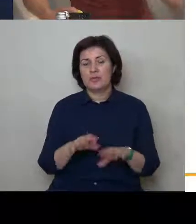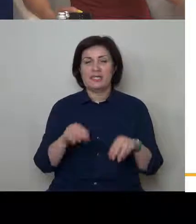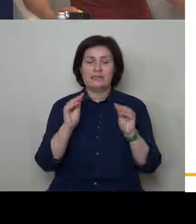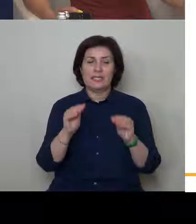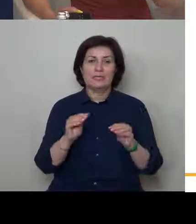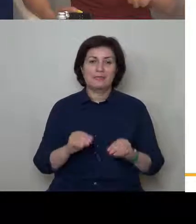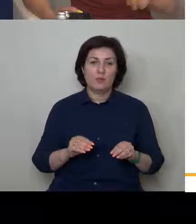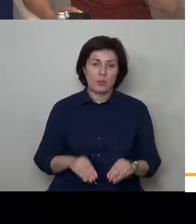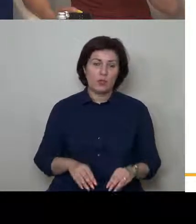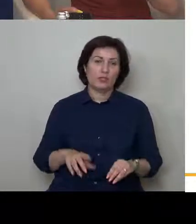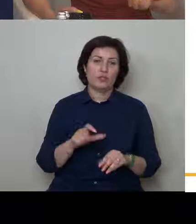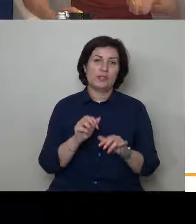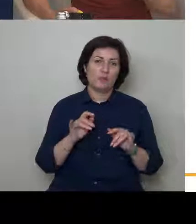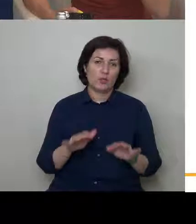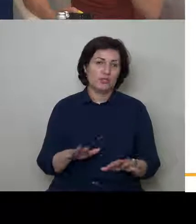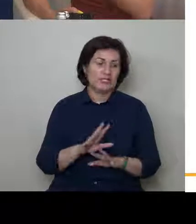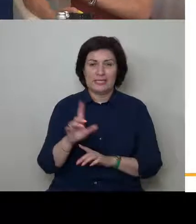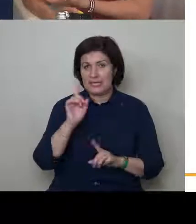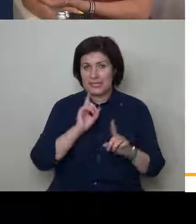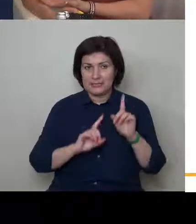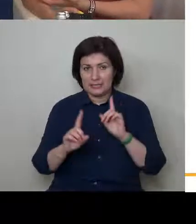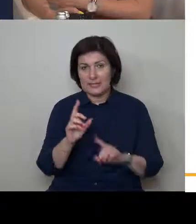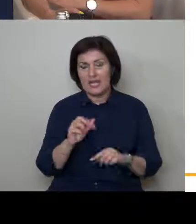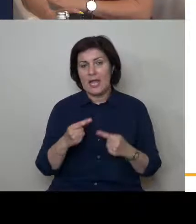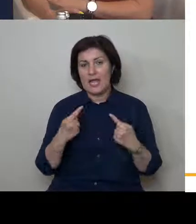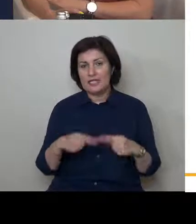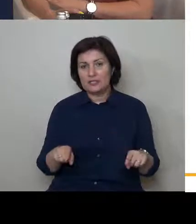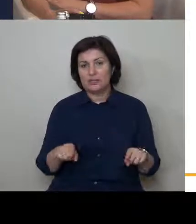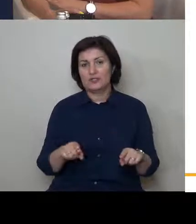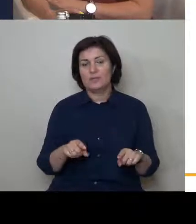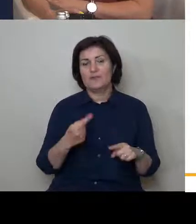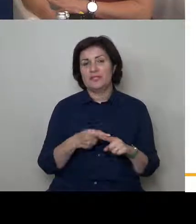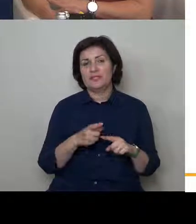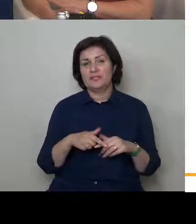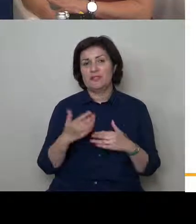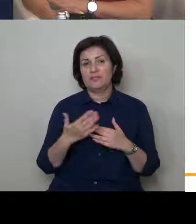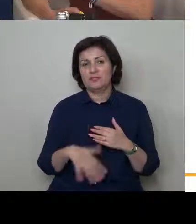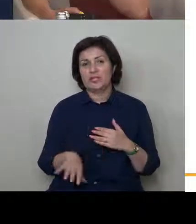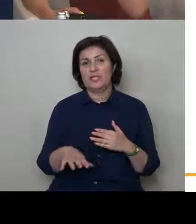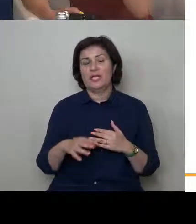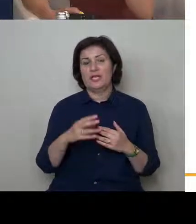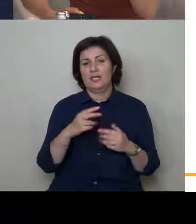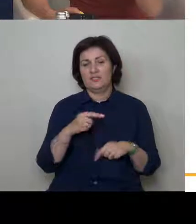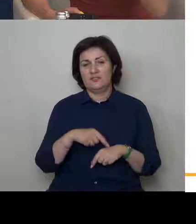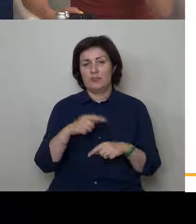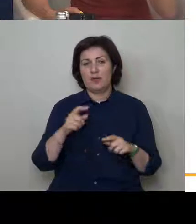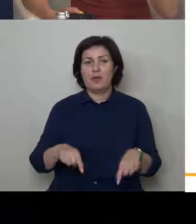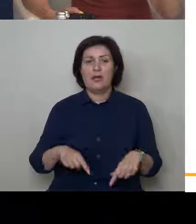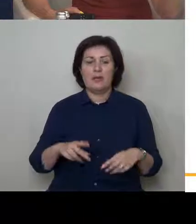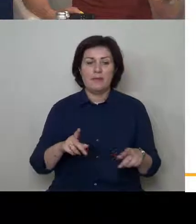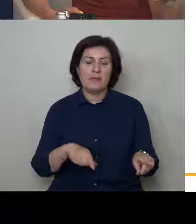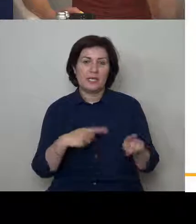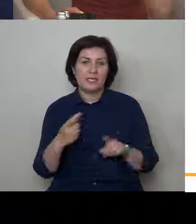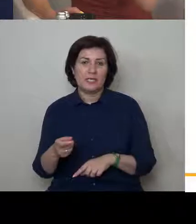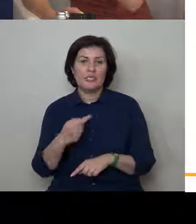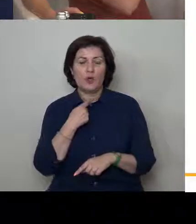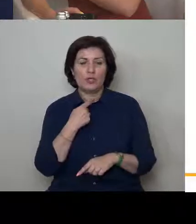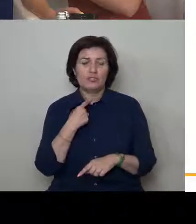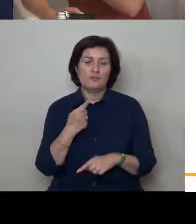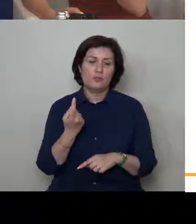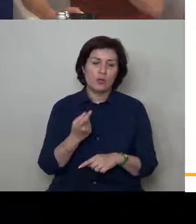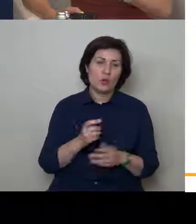different. One thing is to draw the protocol in an incorrect way outside of the procedure.